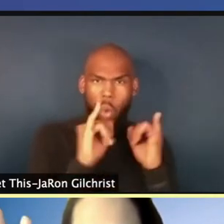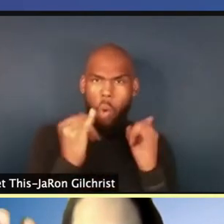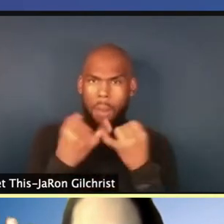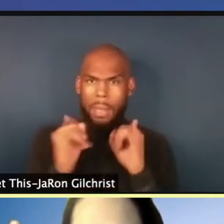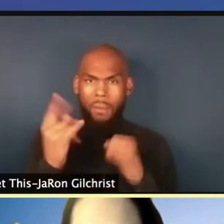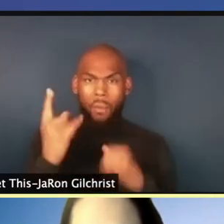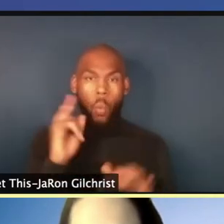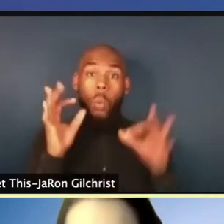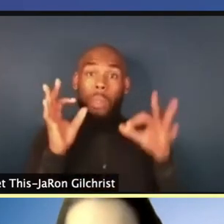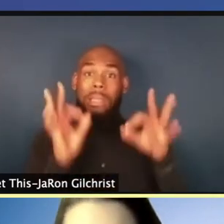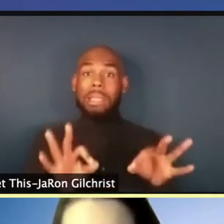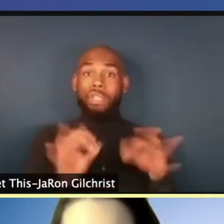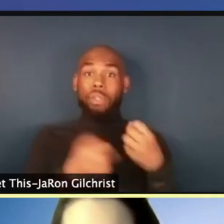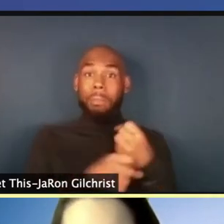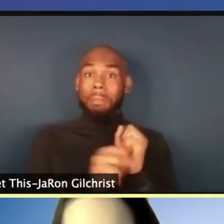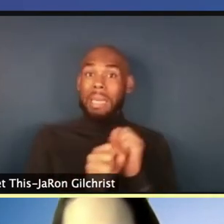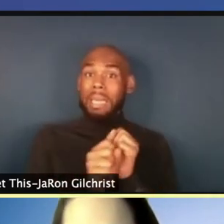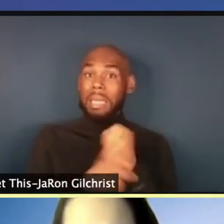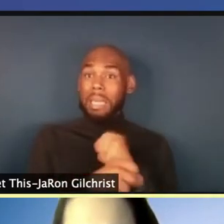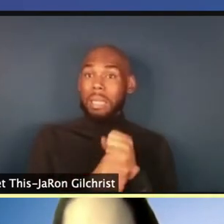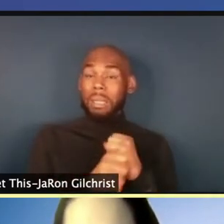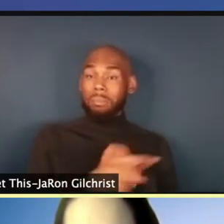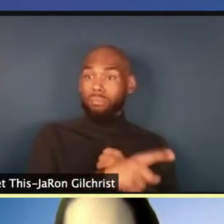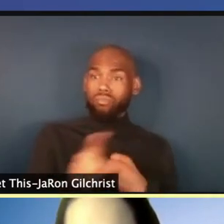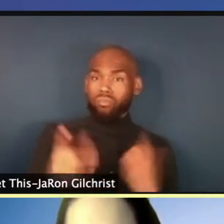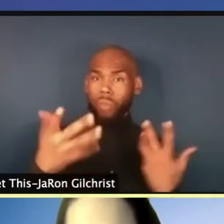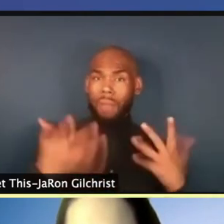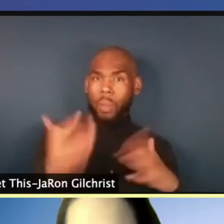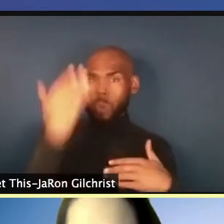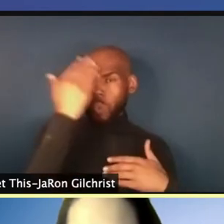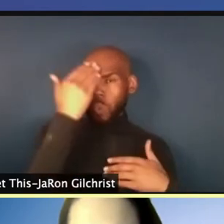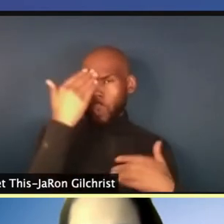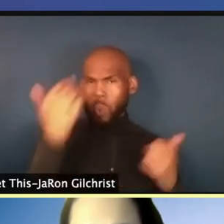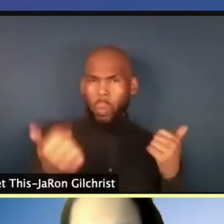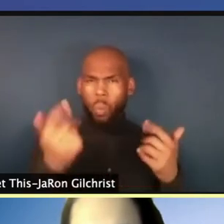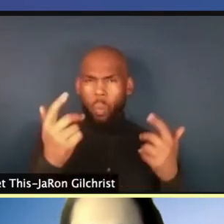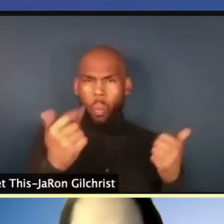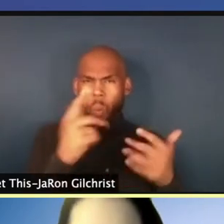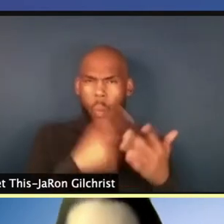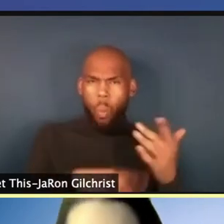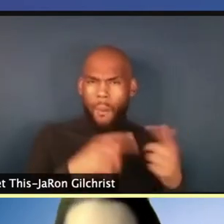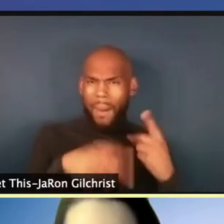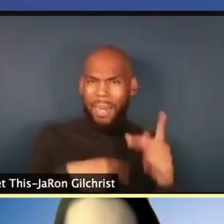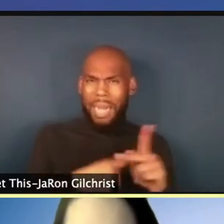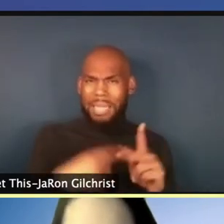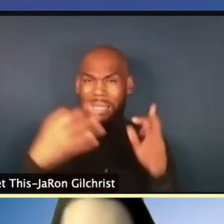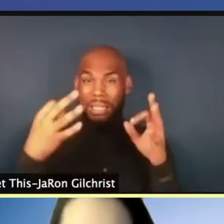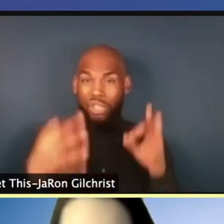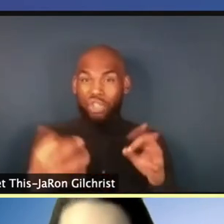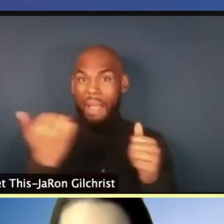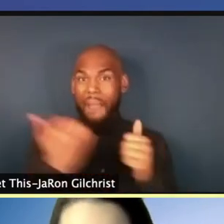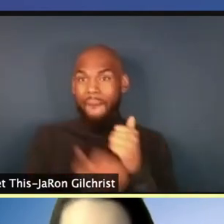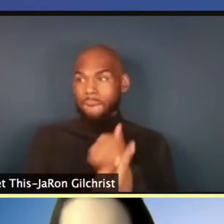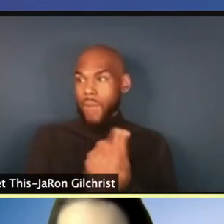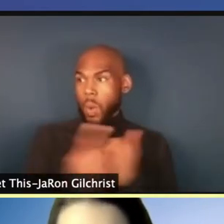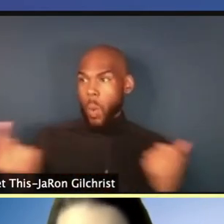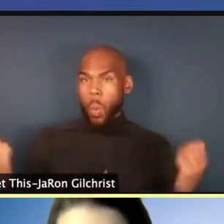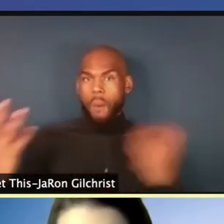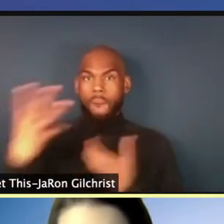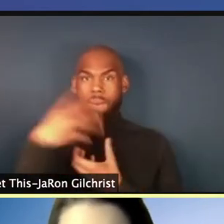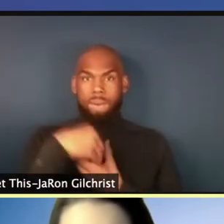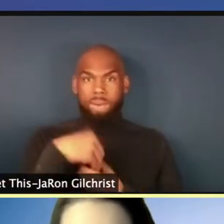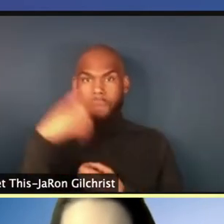and everybody knows what kinds of decisions need everybody to weigh in and what kinds of decisions you can just